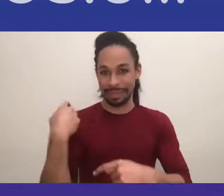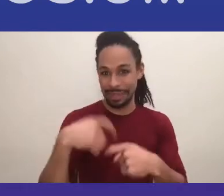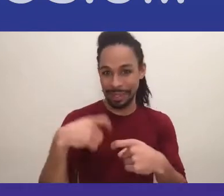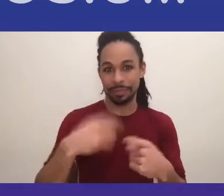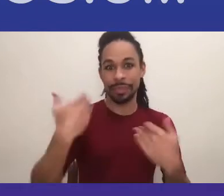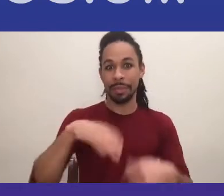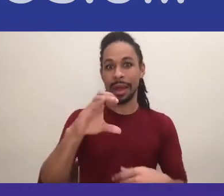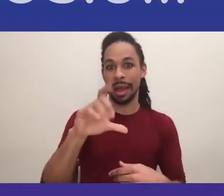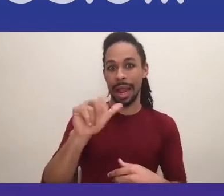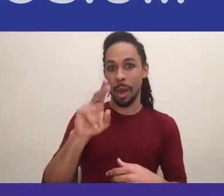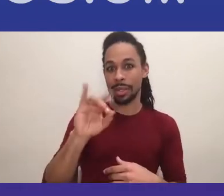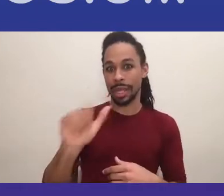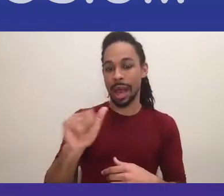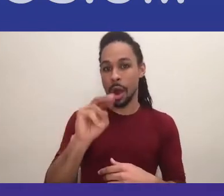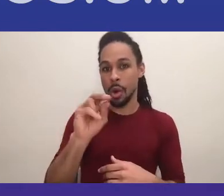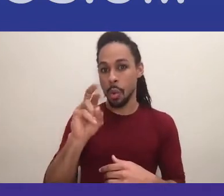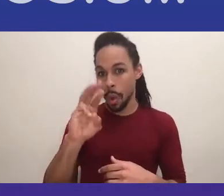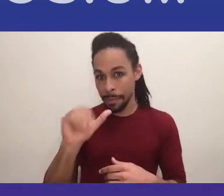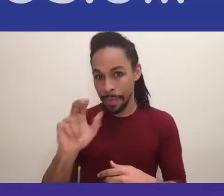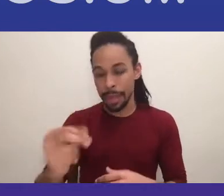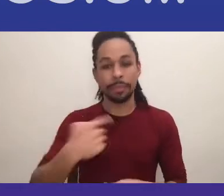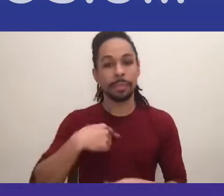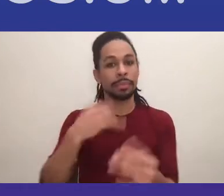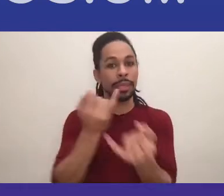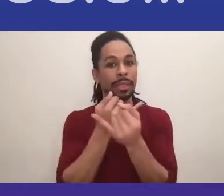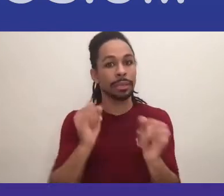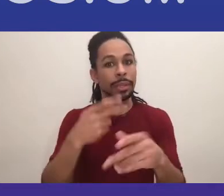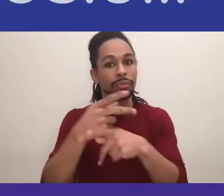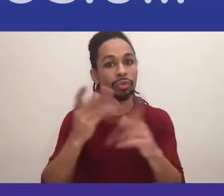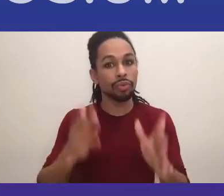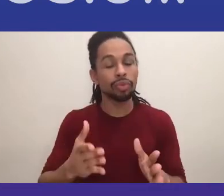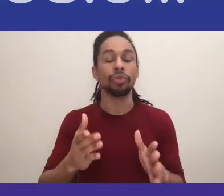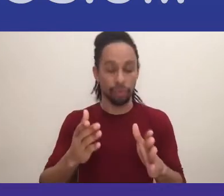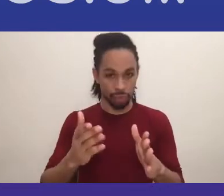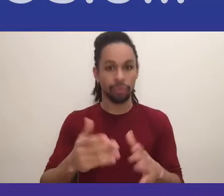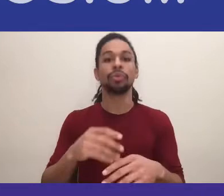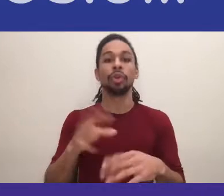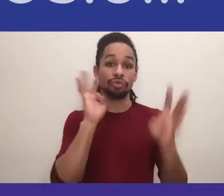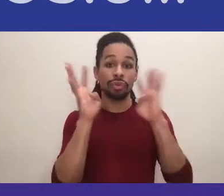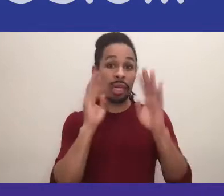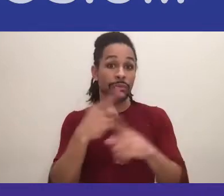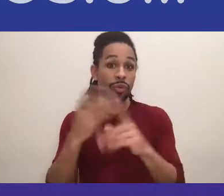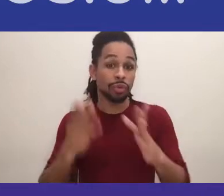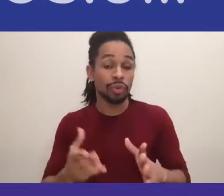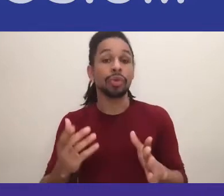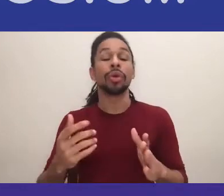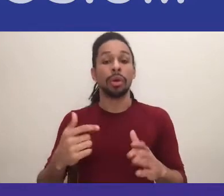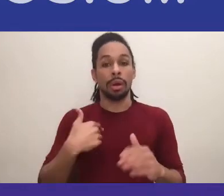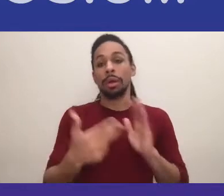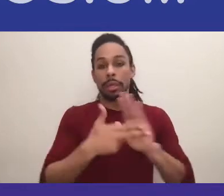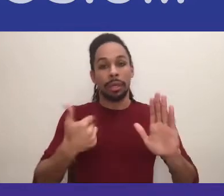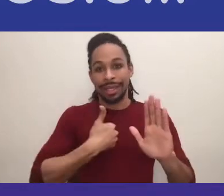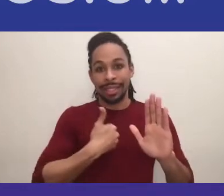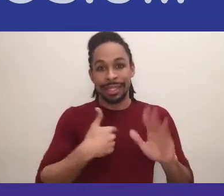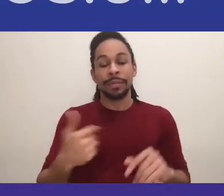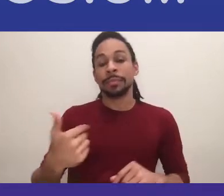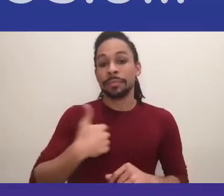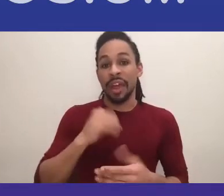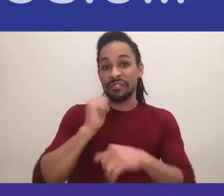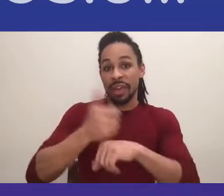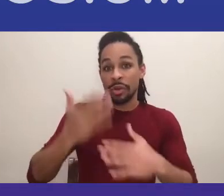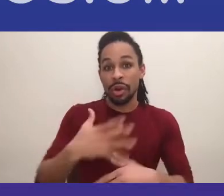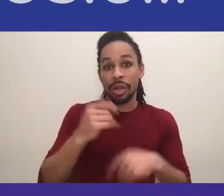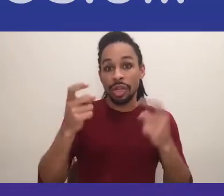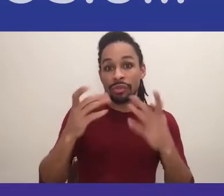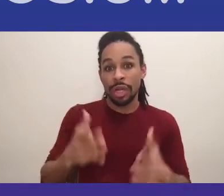Claudia Norman. I'm an independent producer, creative producer, I call. I'm a founder and